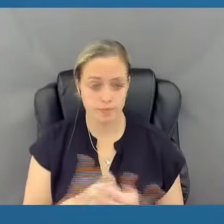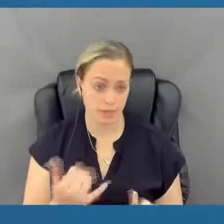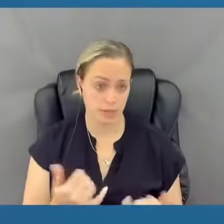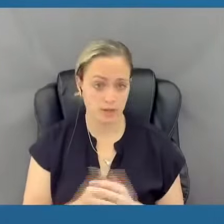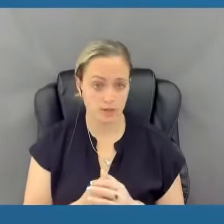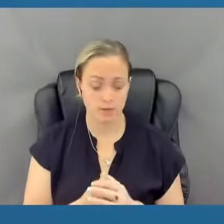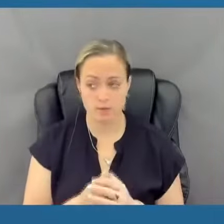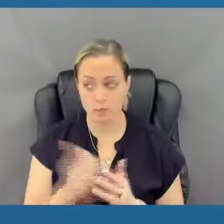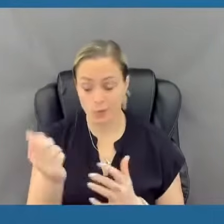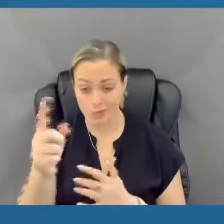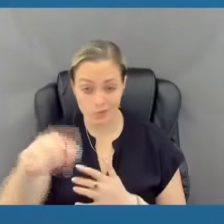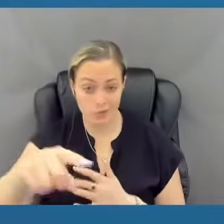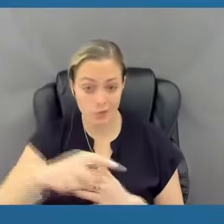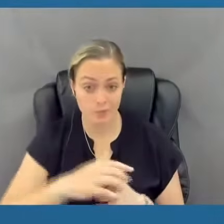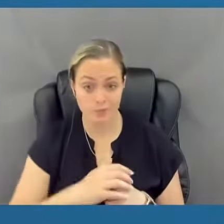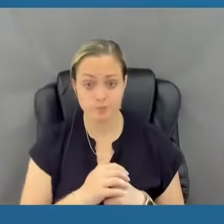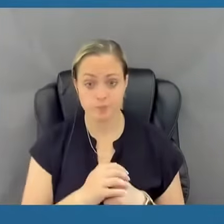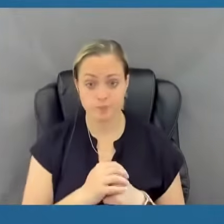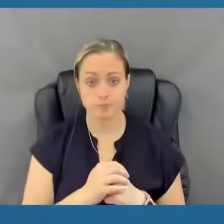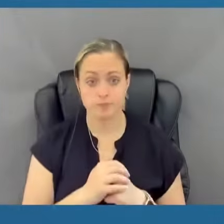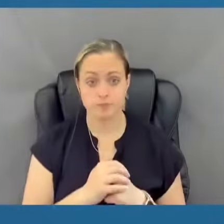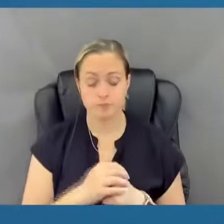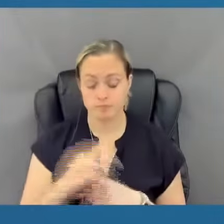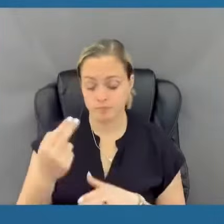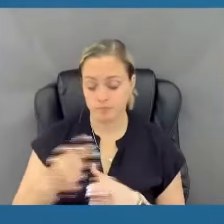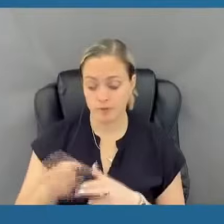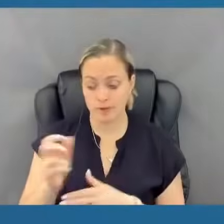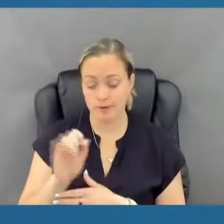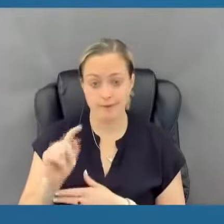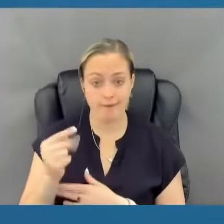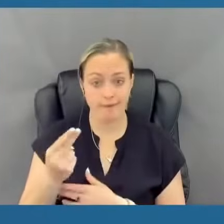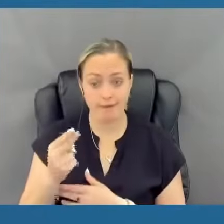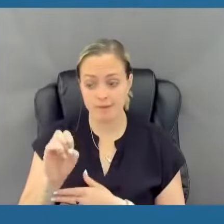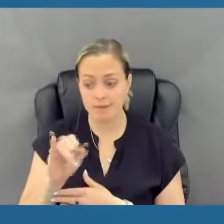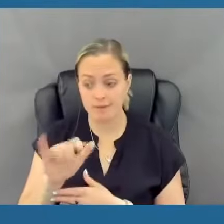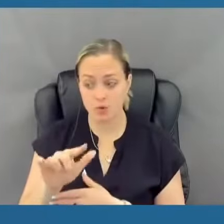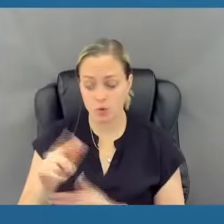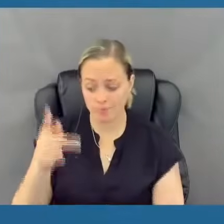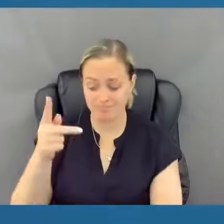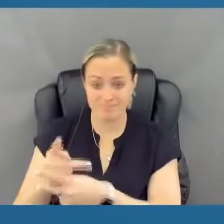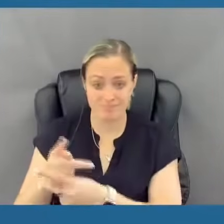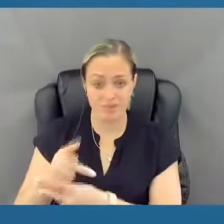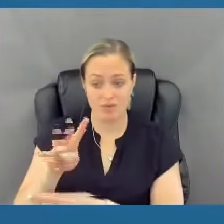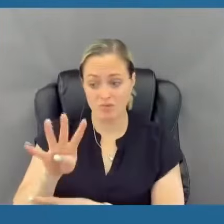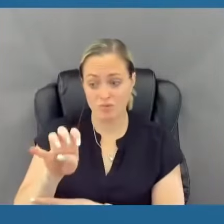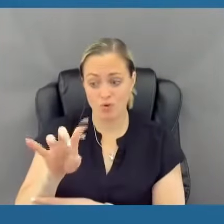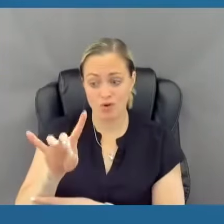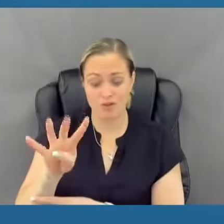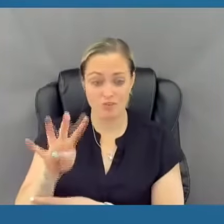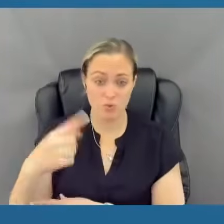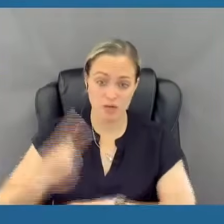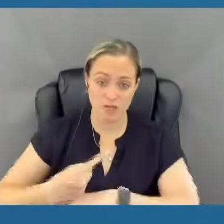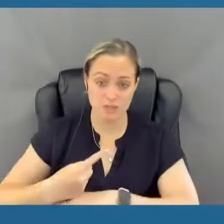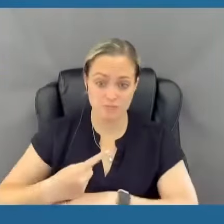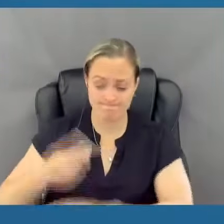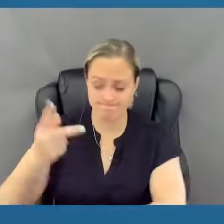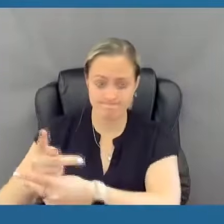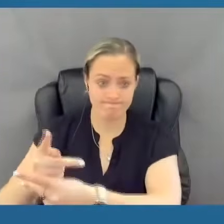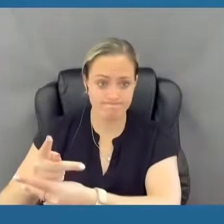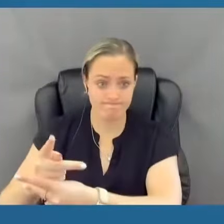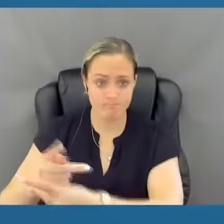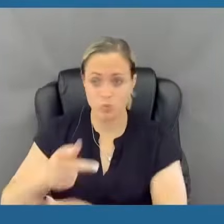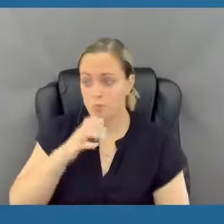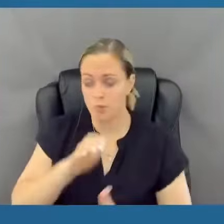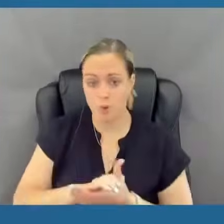all of you. My name is Keith Seagull, and I was held in captivity for 484 days. My wife Aviva and